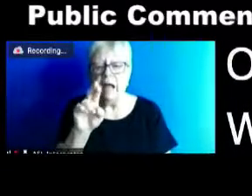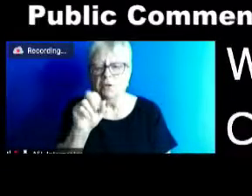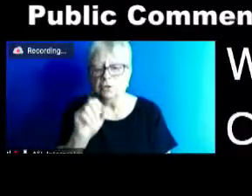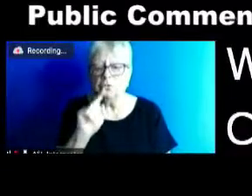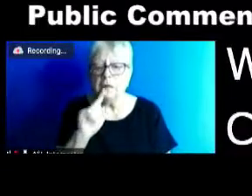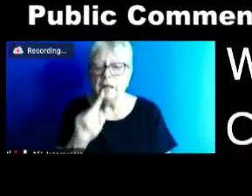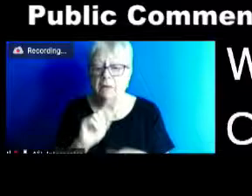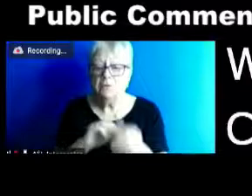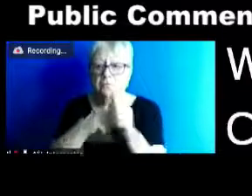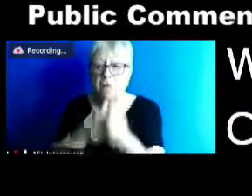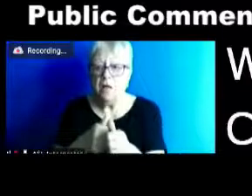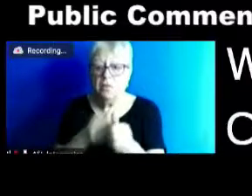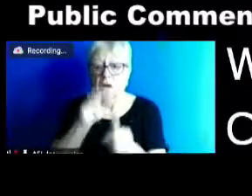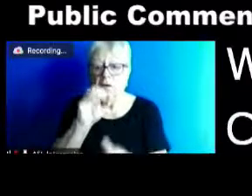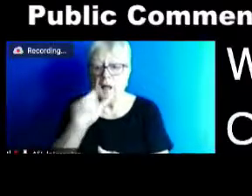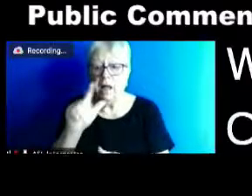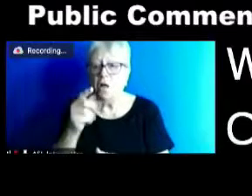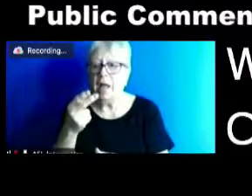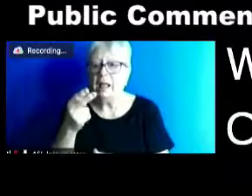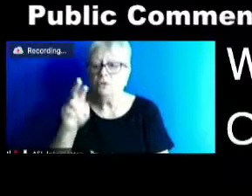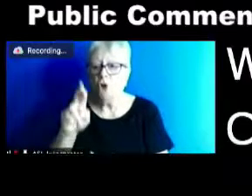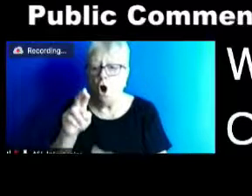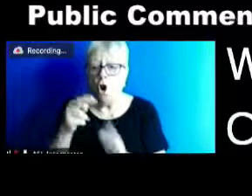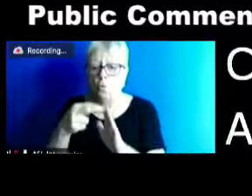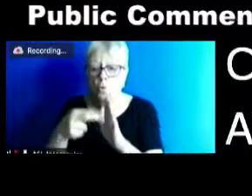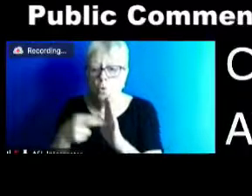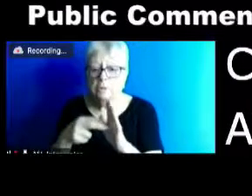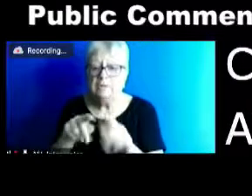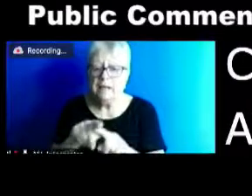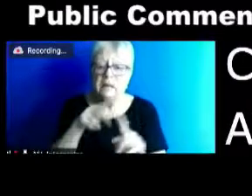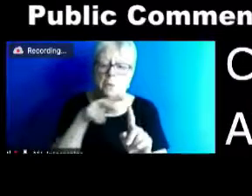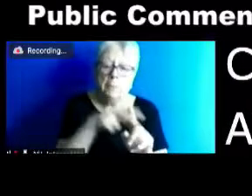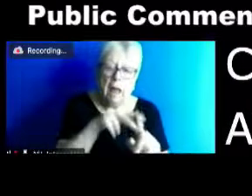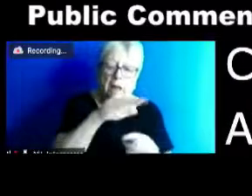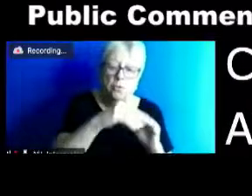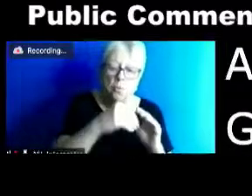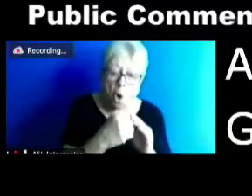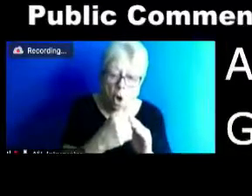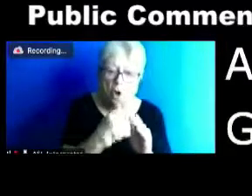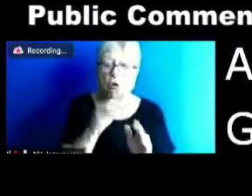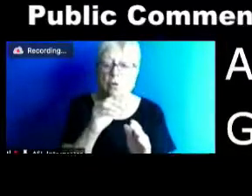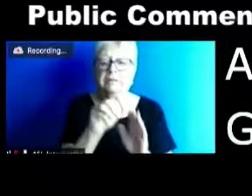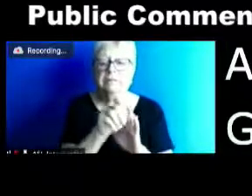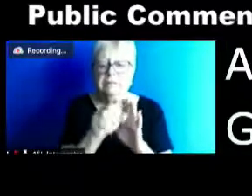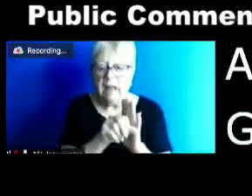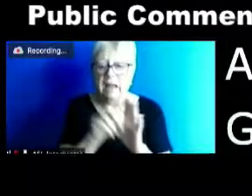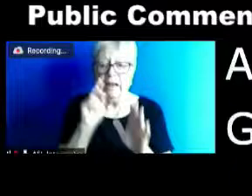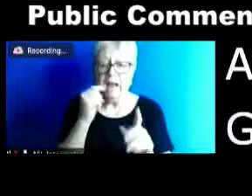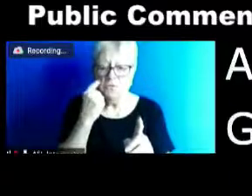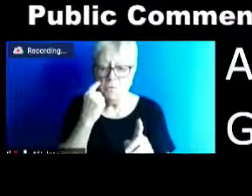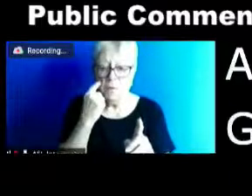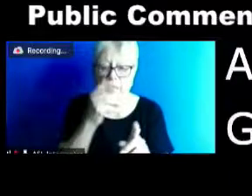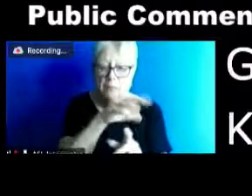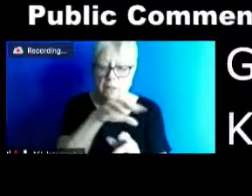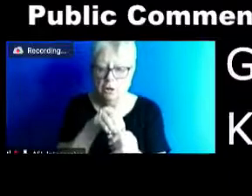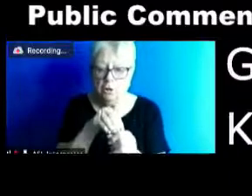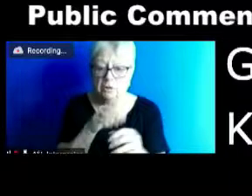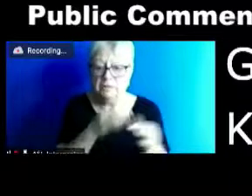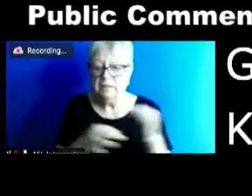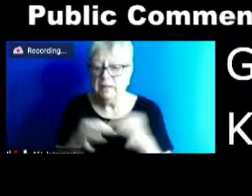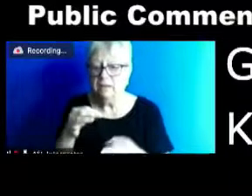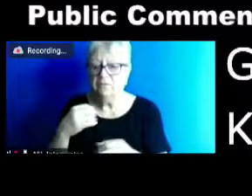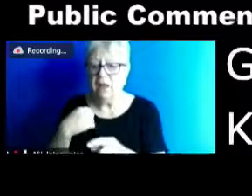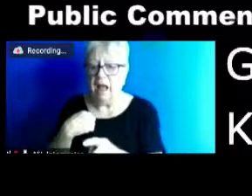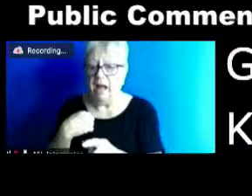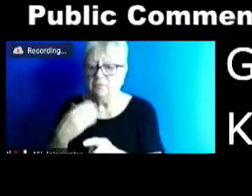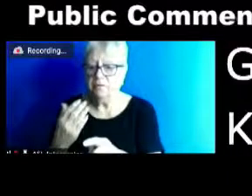rules as they apply to all of state government, and that is what we have included rather than having it at the